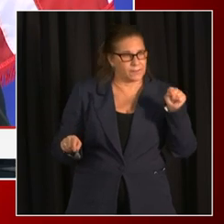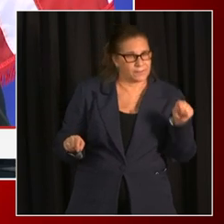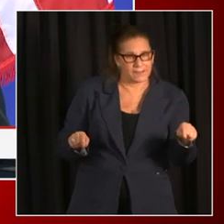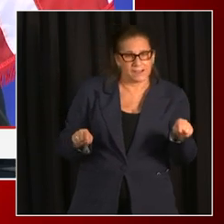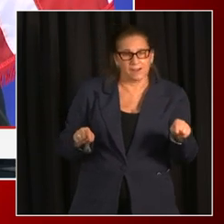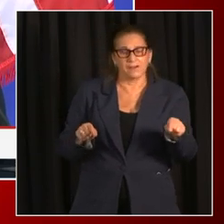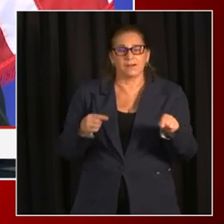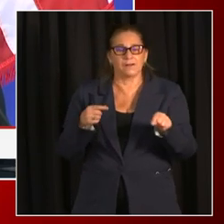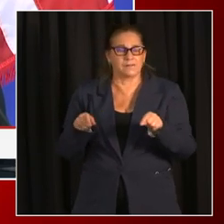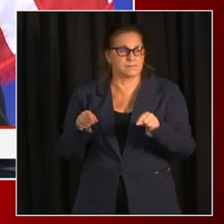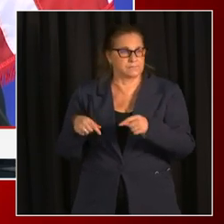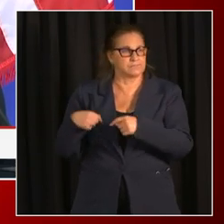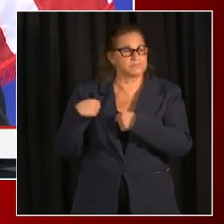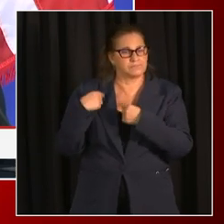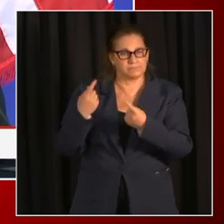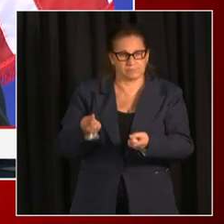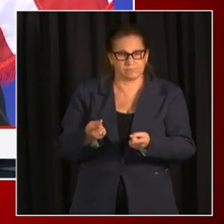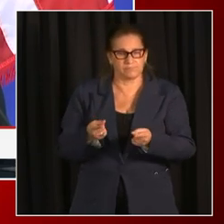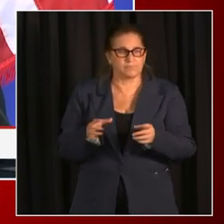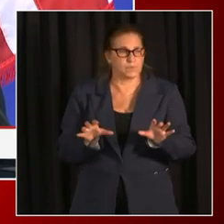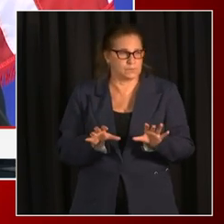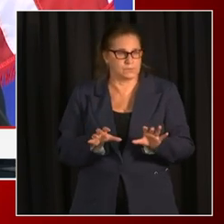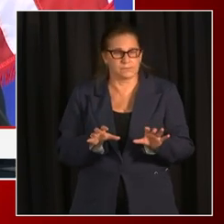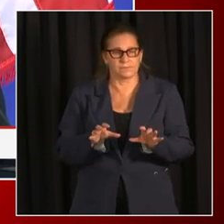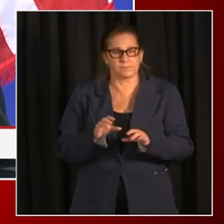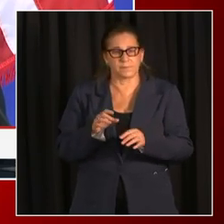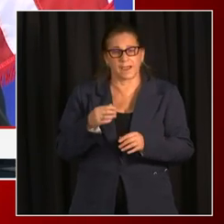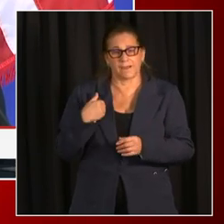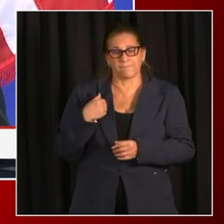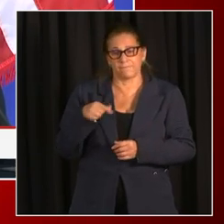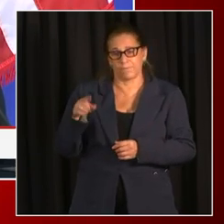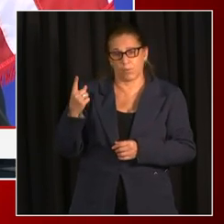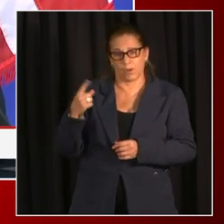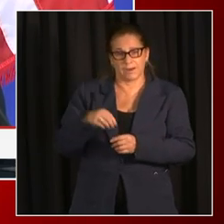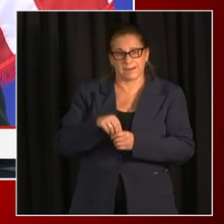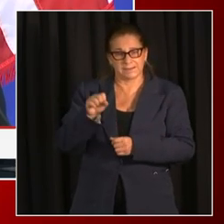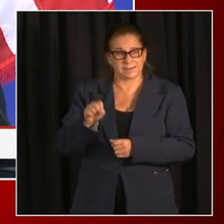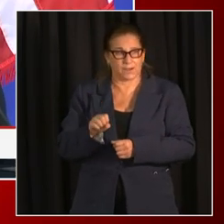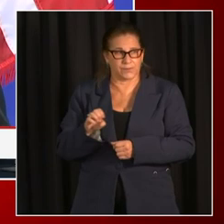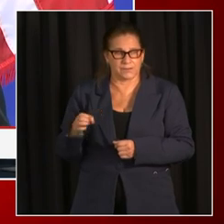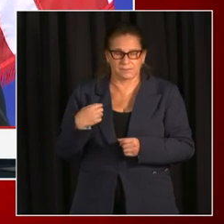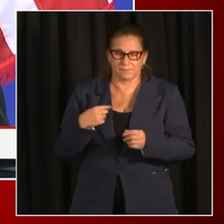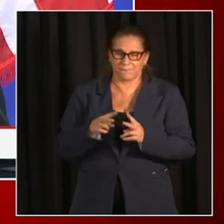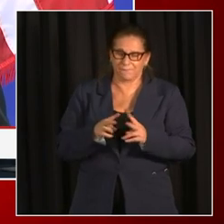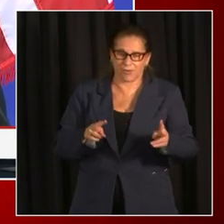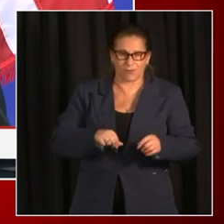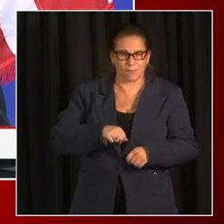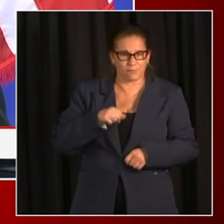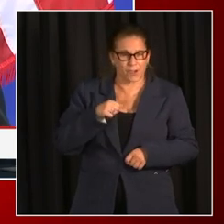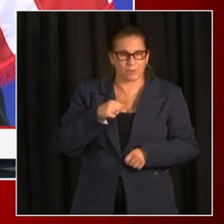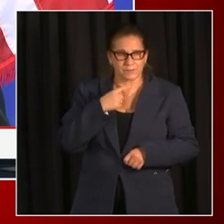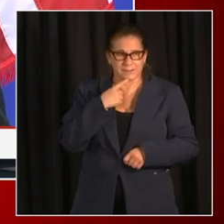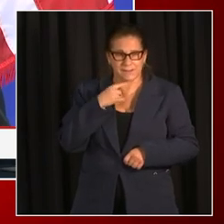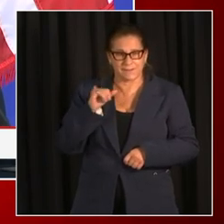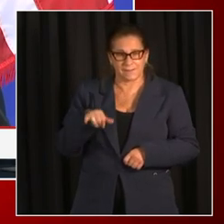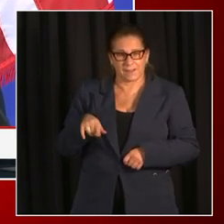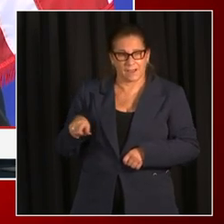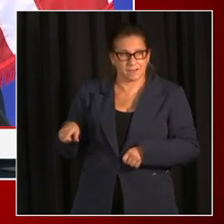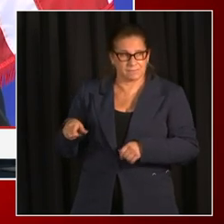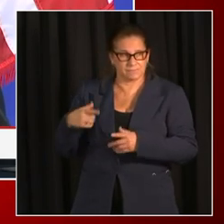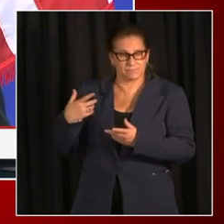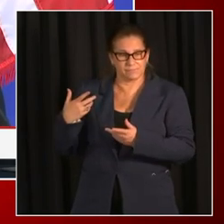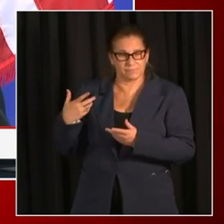to get a hospital in Southeast, and we're very proud that that is advancing, and we will build a